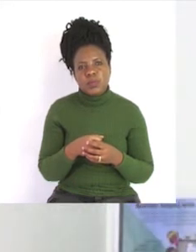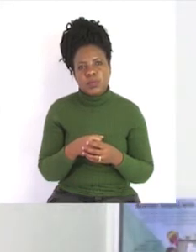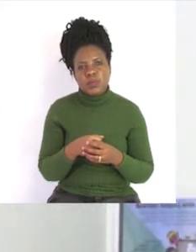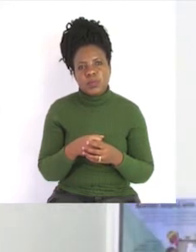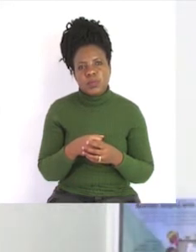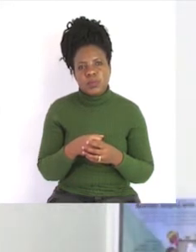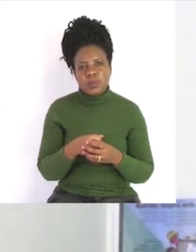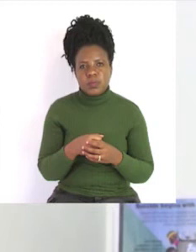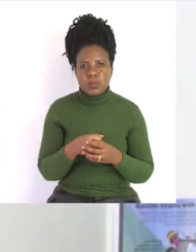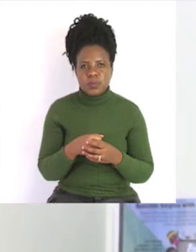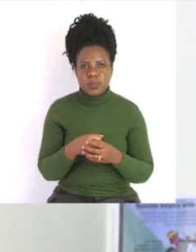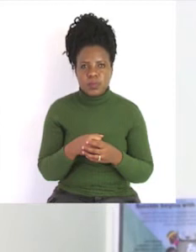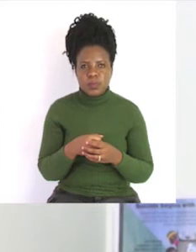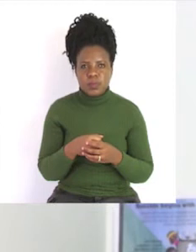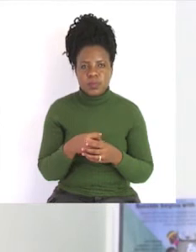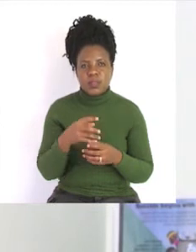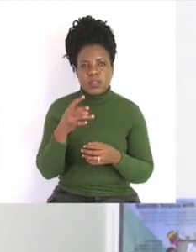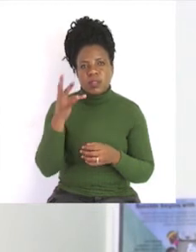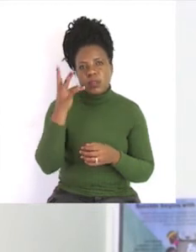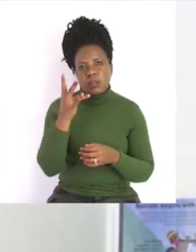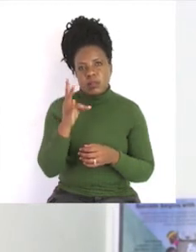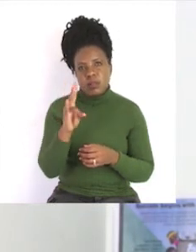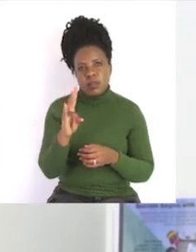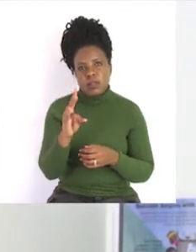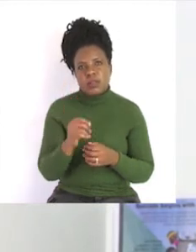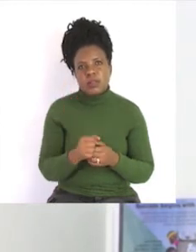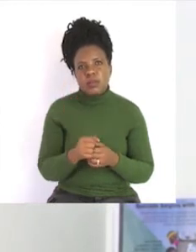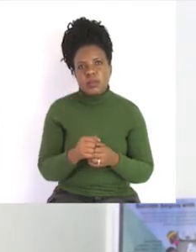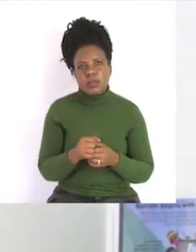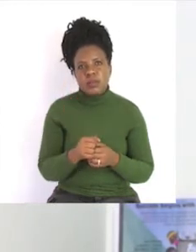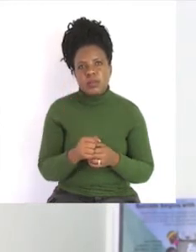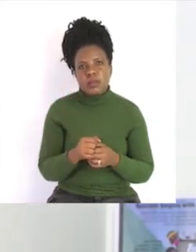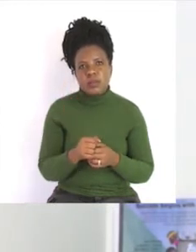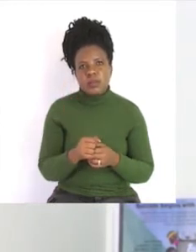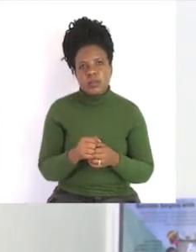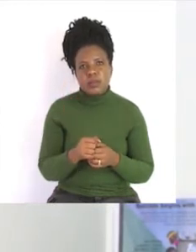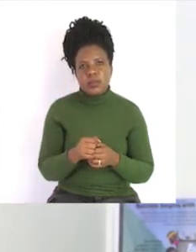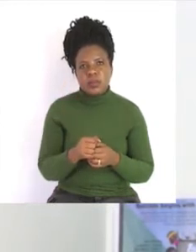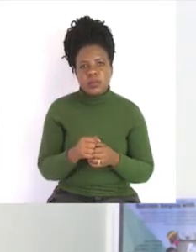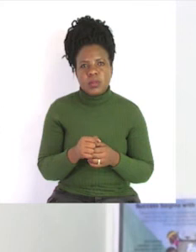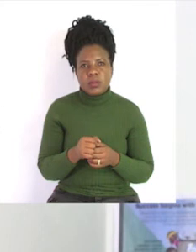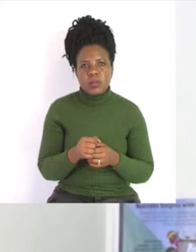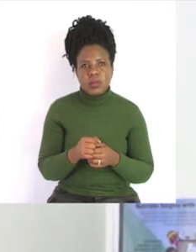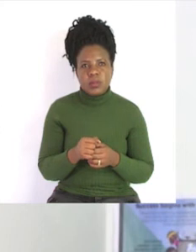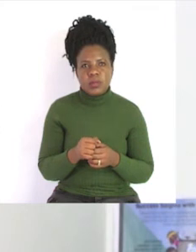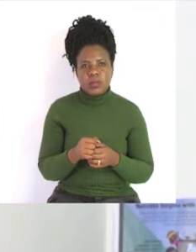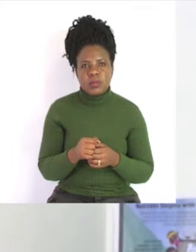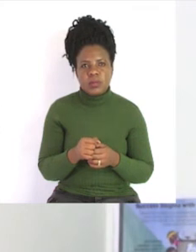much? 7. Okay? And then 2 minus 2 will give me